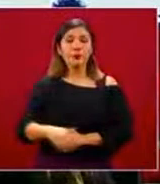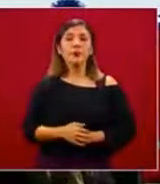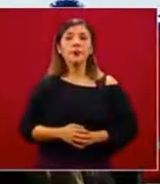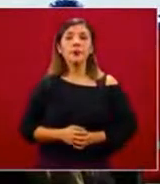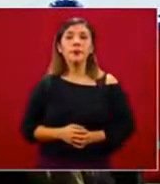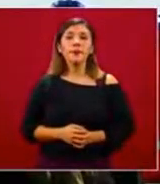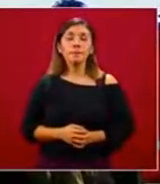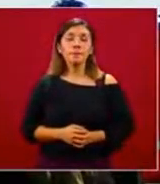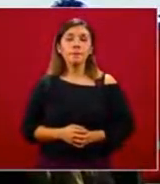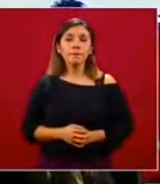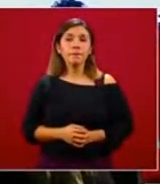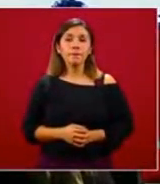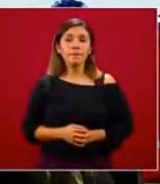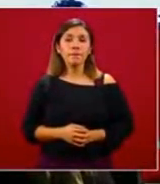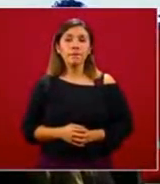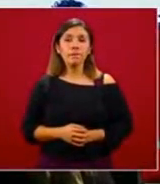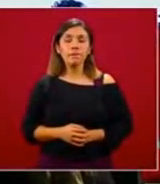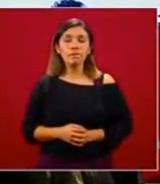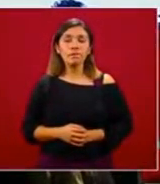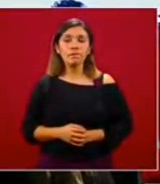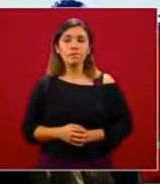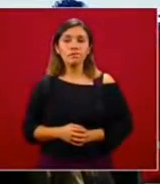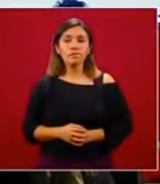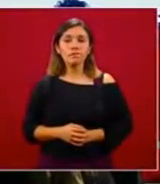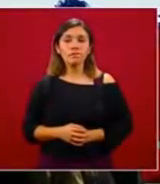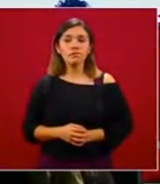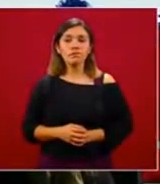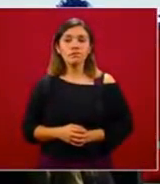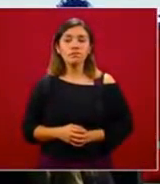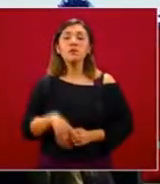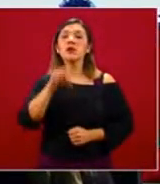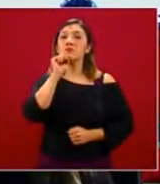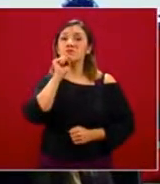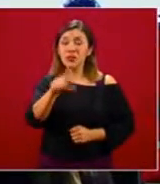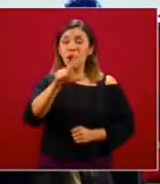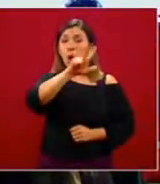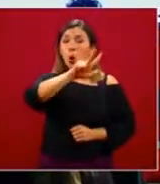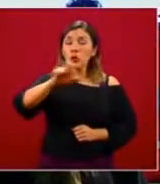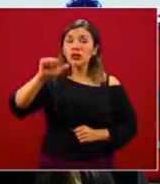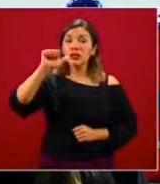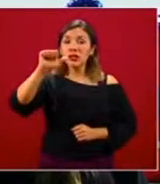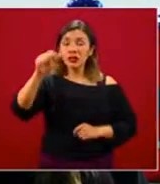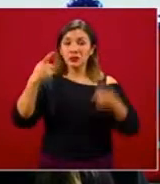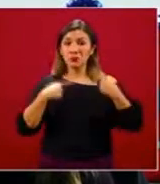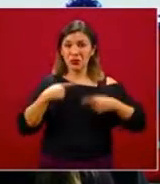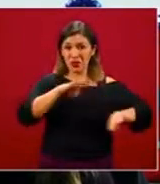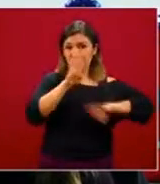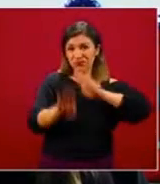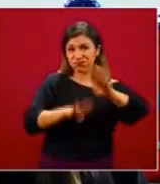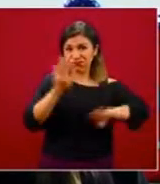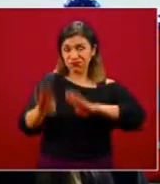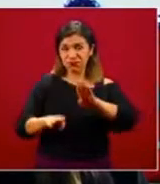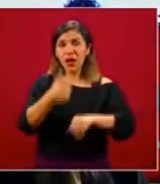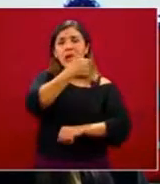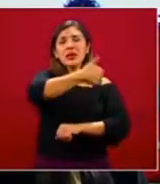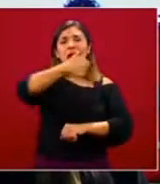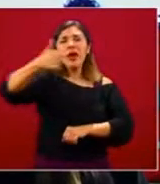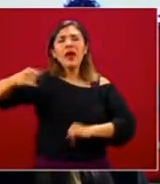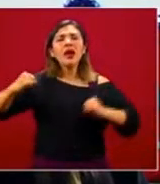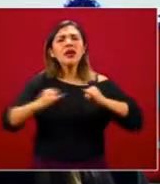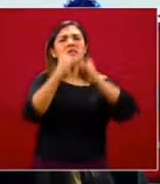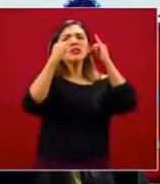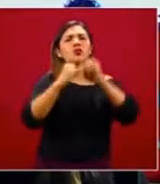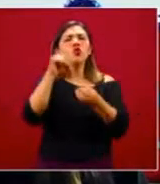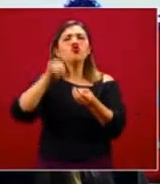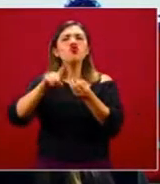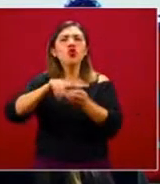is the sum. These are the 816 fatalities. In the next slide, we can see how these